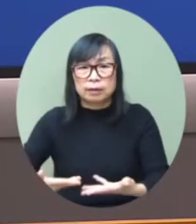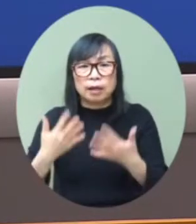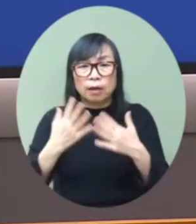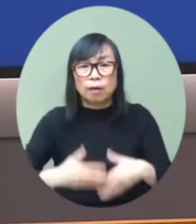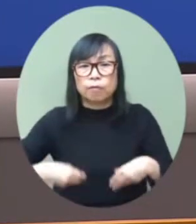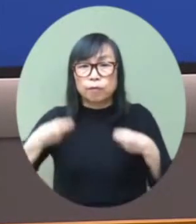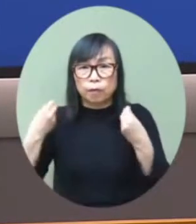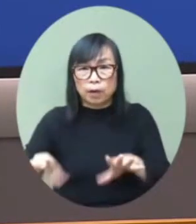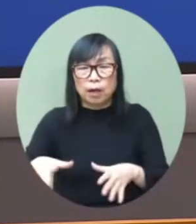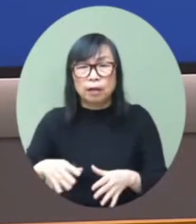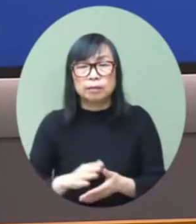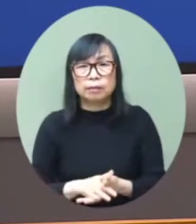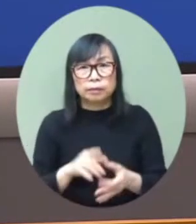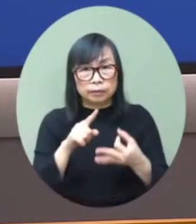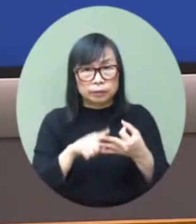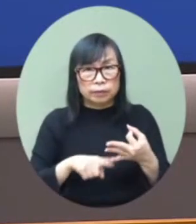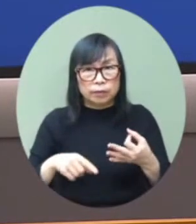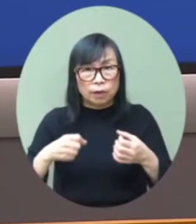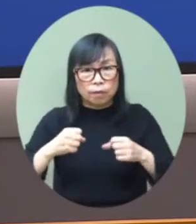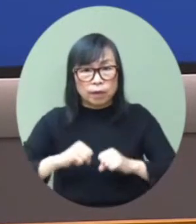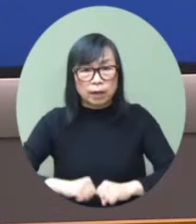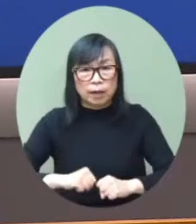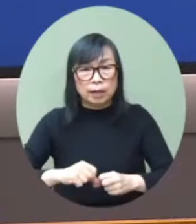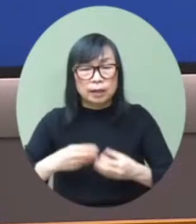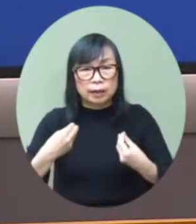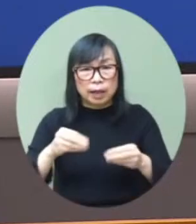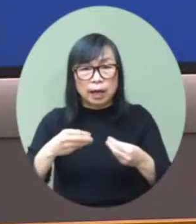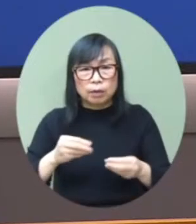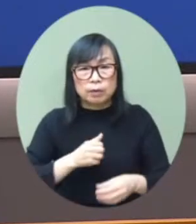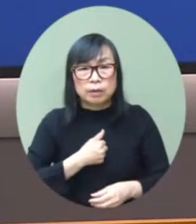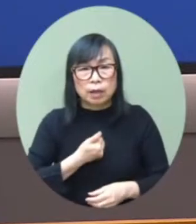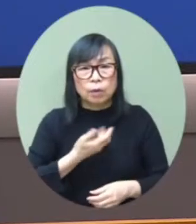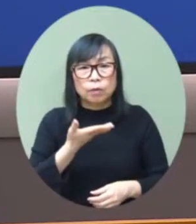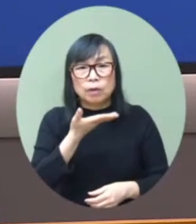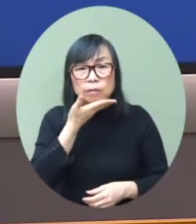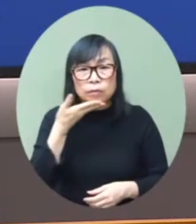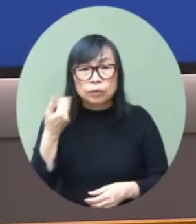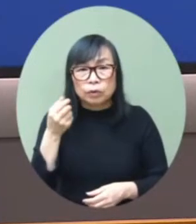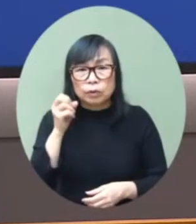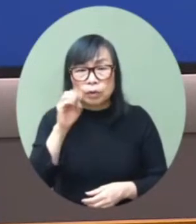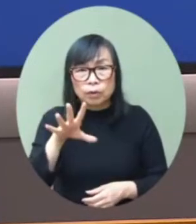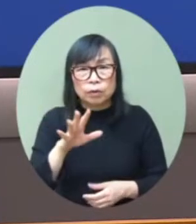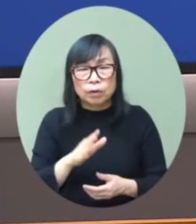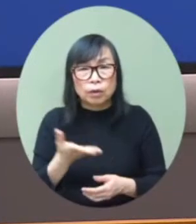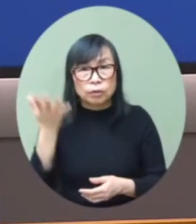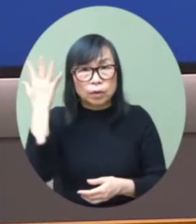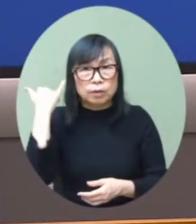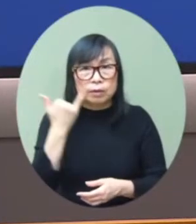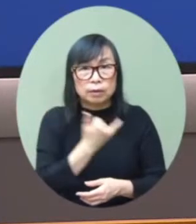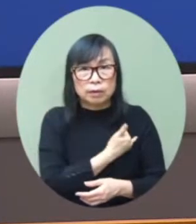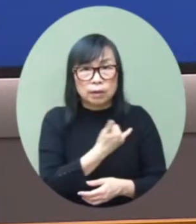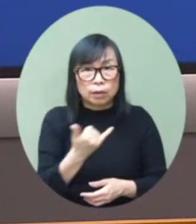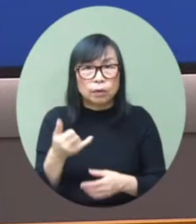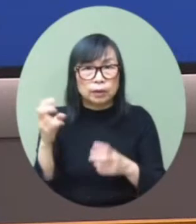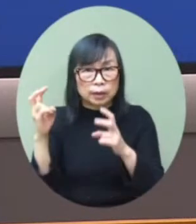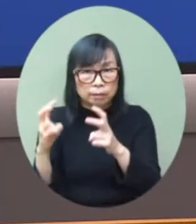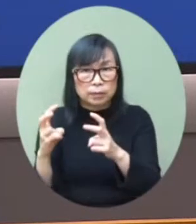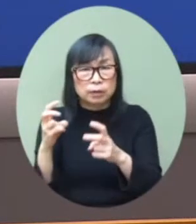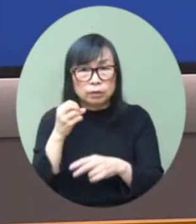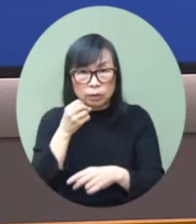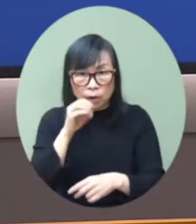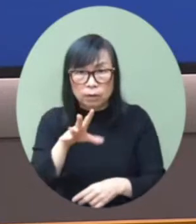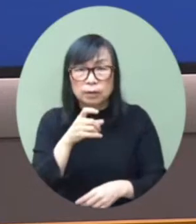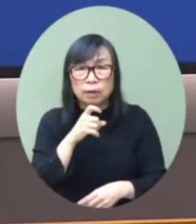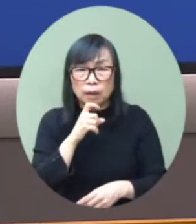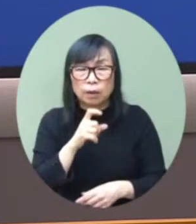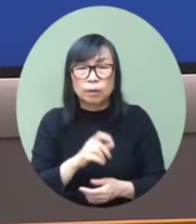suggested this morning, and he actually suggested to me when we had a meeting last Saturday, that perhaps we should move on to